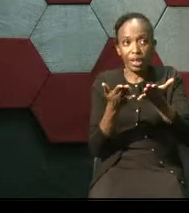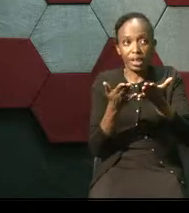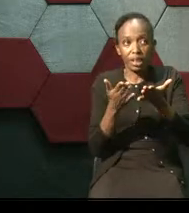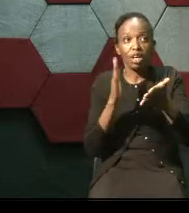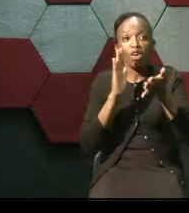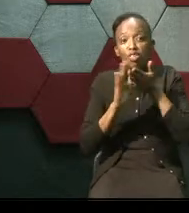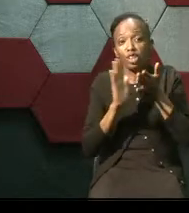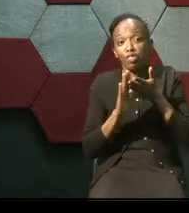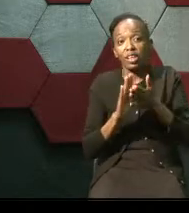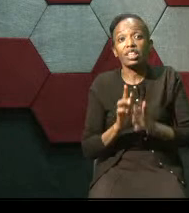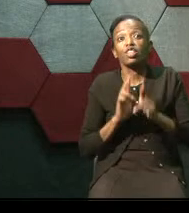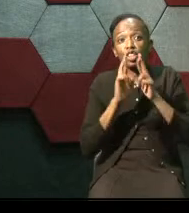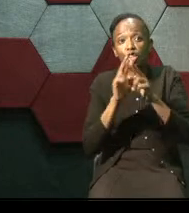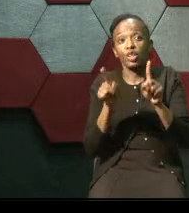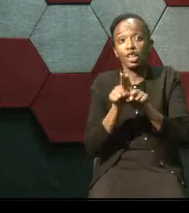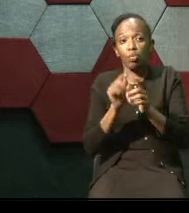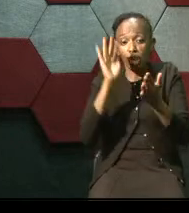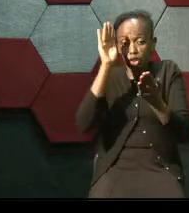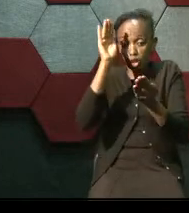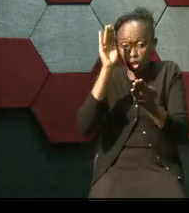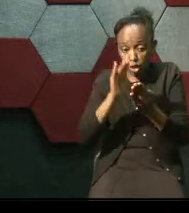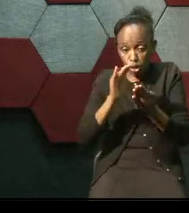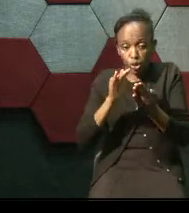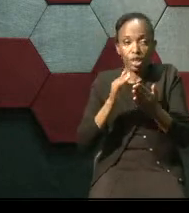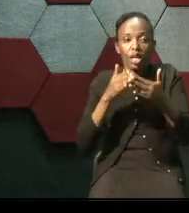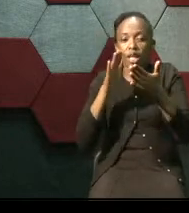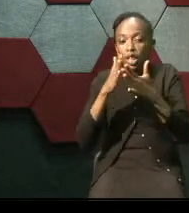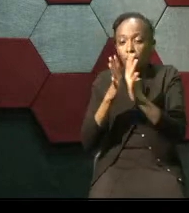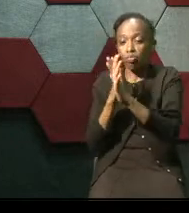instant results and reduce the congestion in the hospitals.